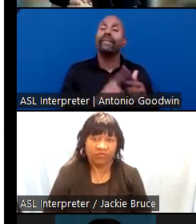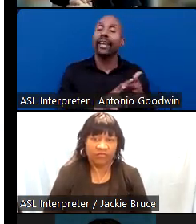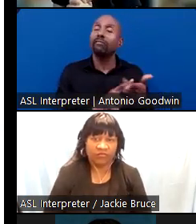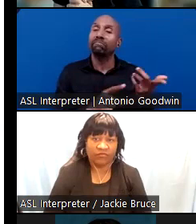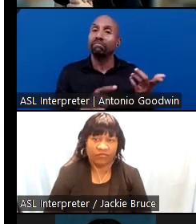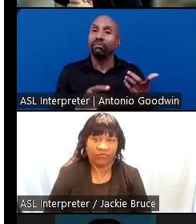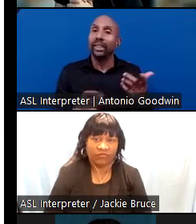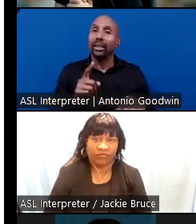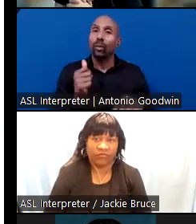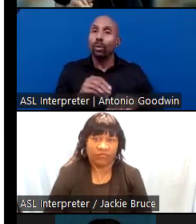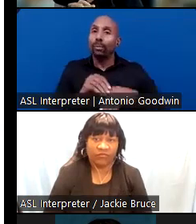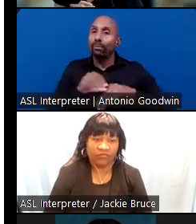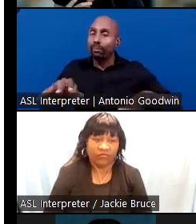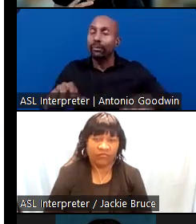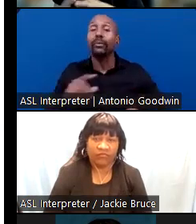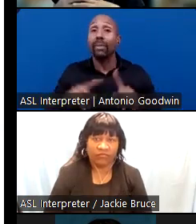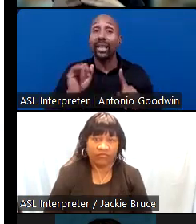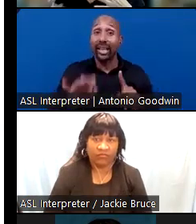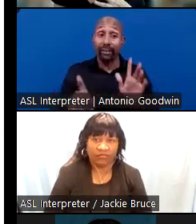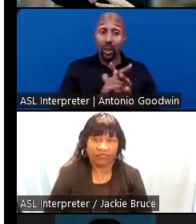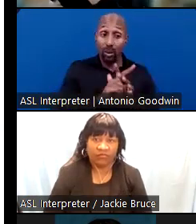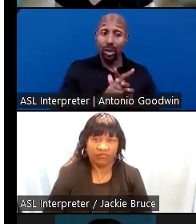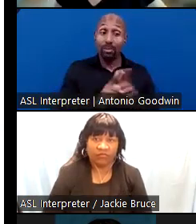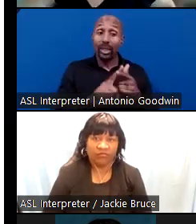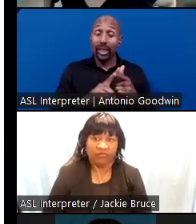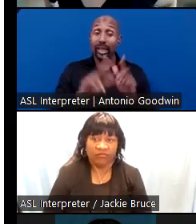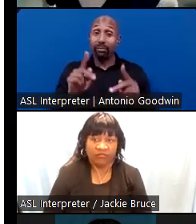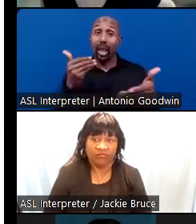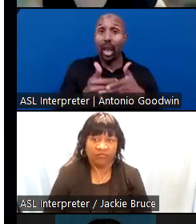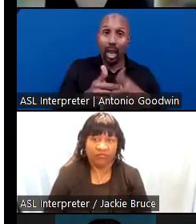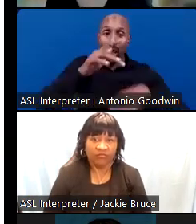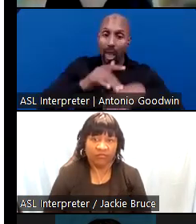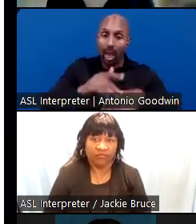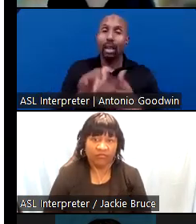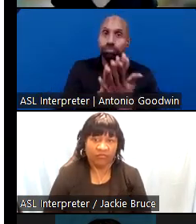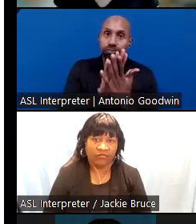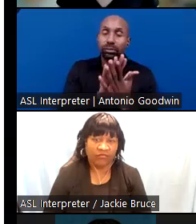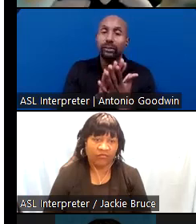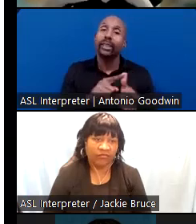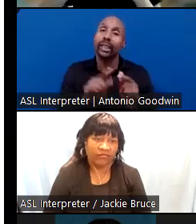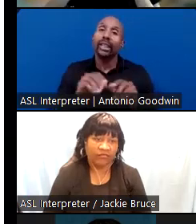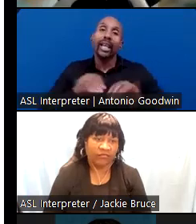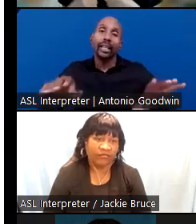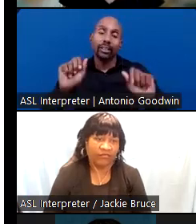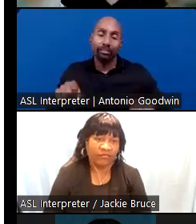We are following up with all the folks that we know who have monkeypox. So doing